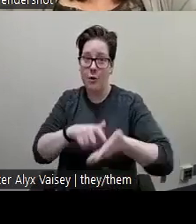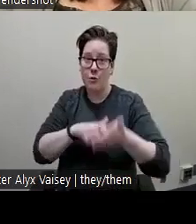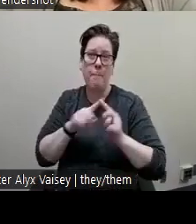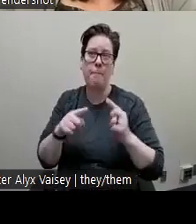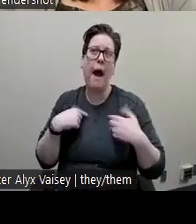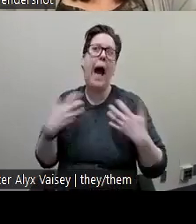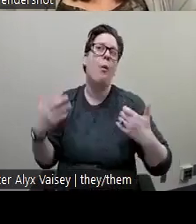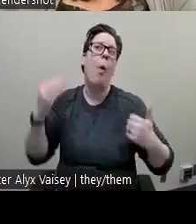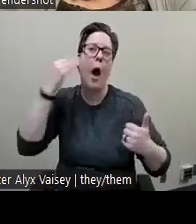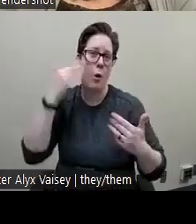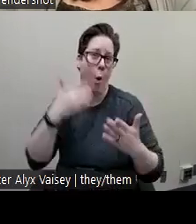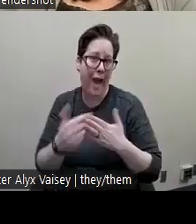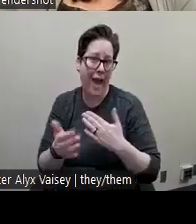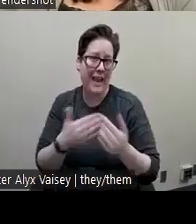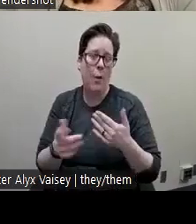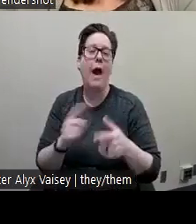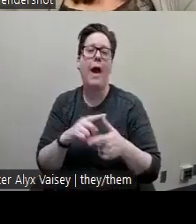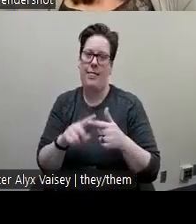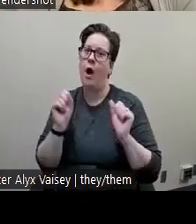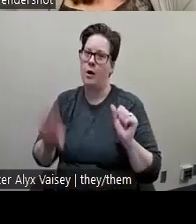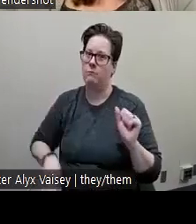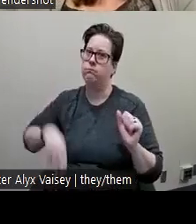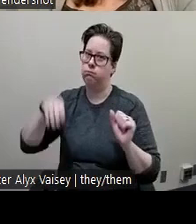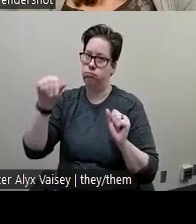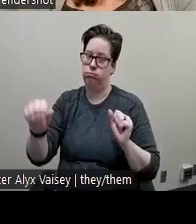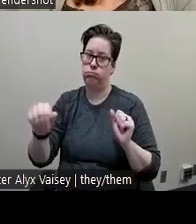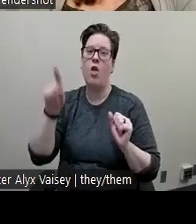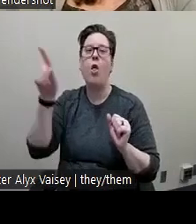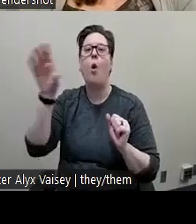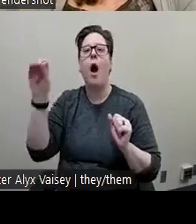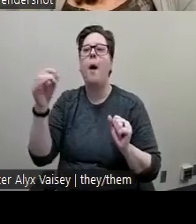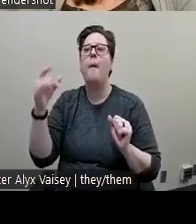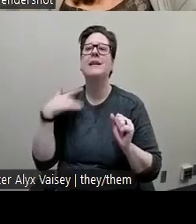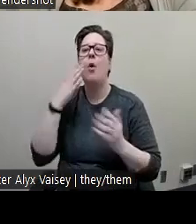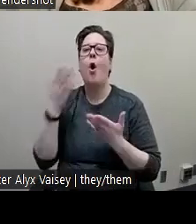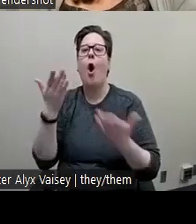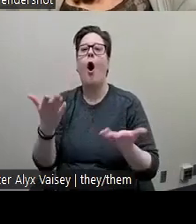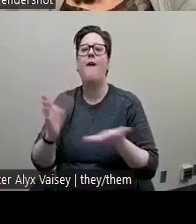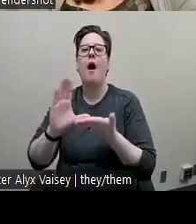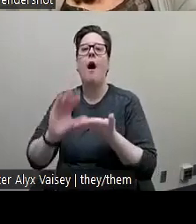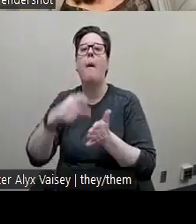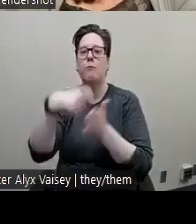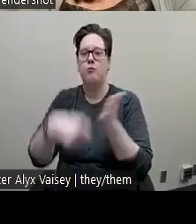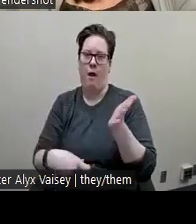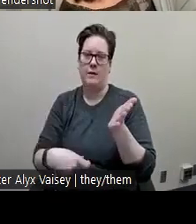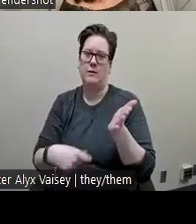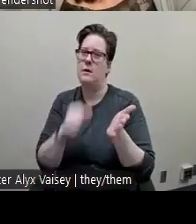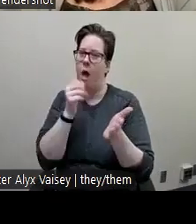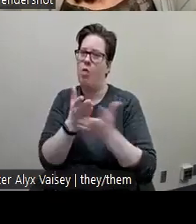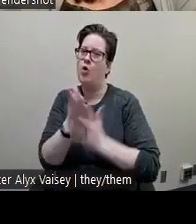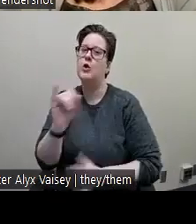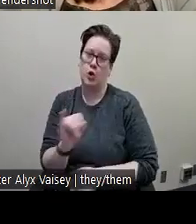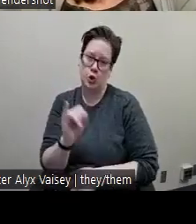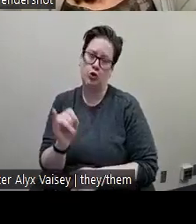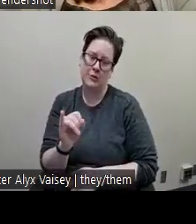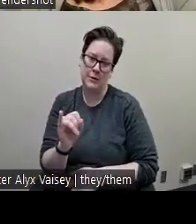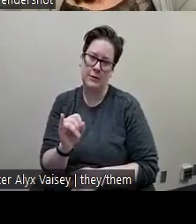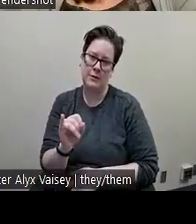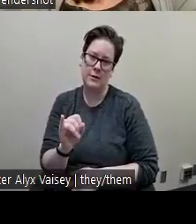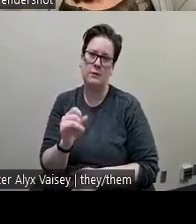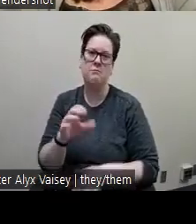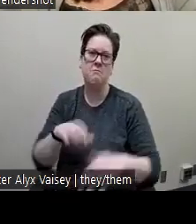want to know this information, the genetic testing companies will offer a cash price to not run it through insurance, not